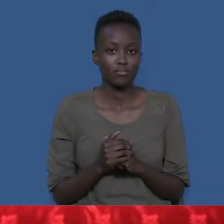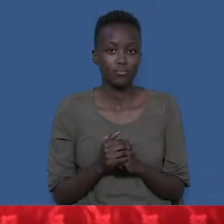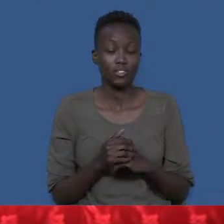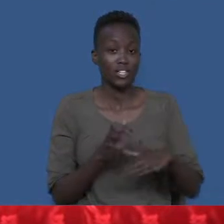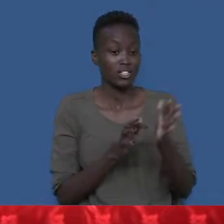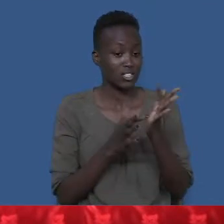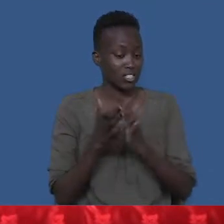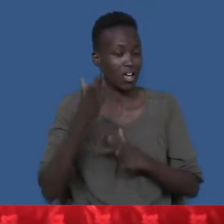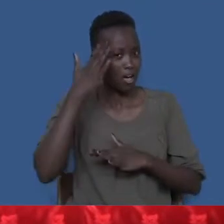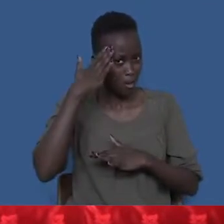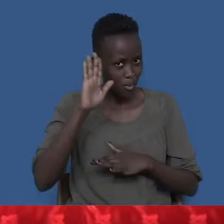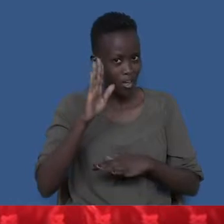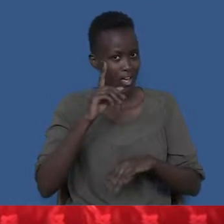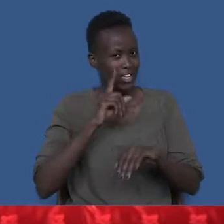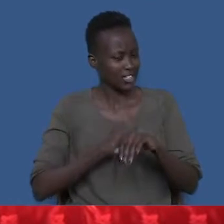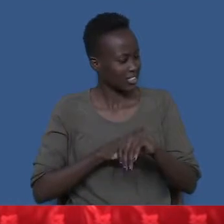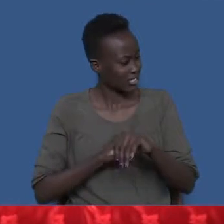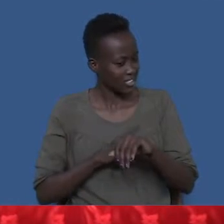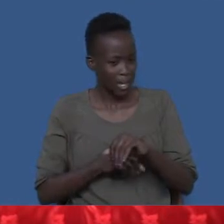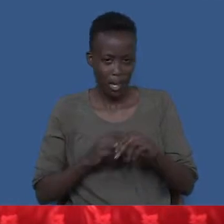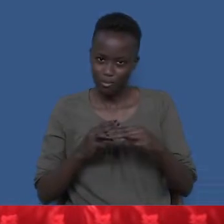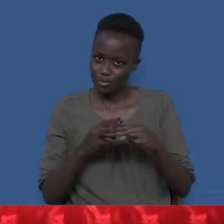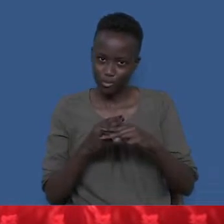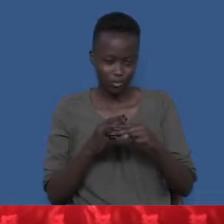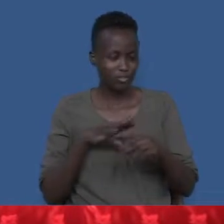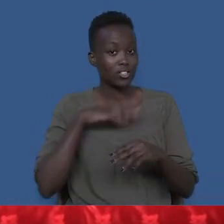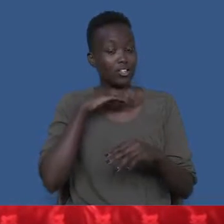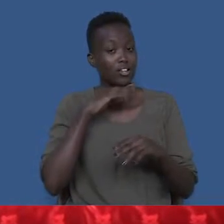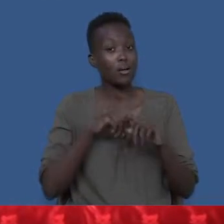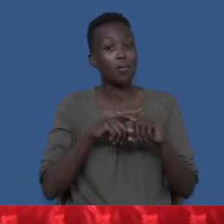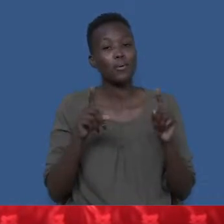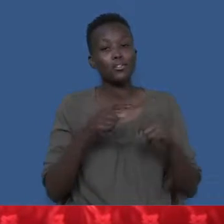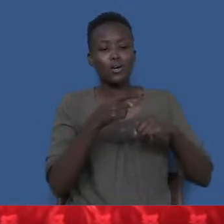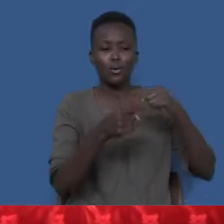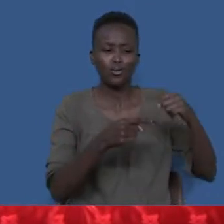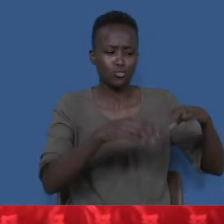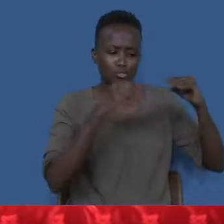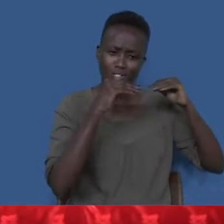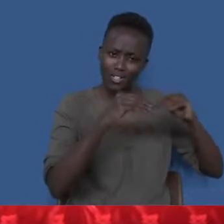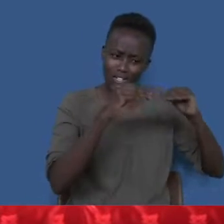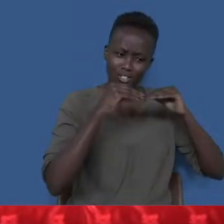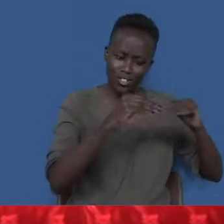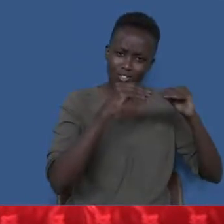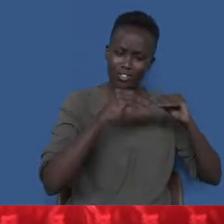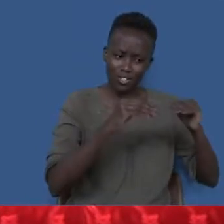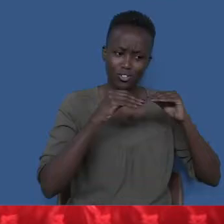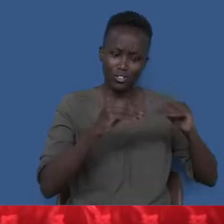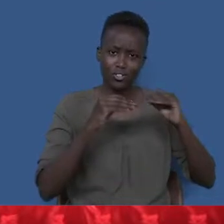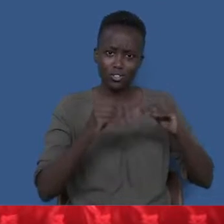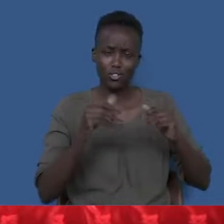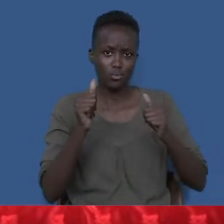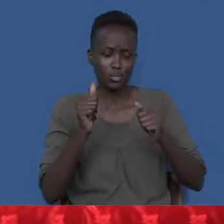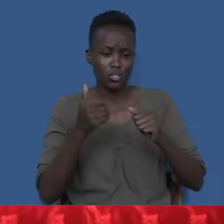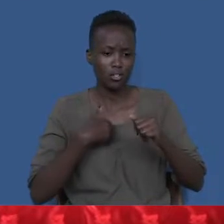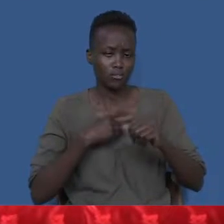He knows that time is not on his side, and therefore he continues to do what he must do when he has